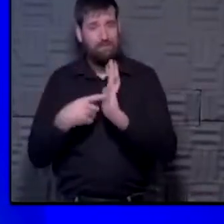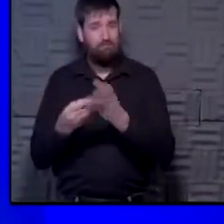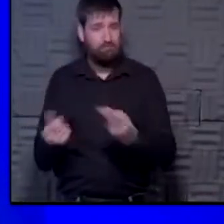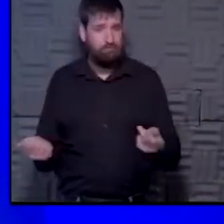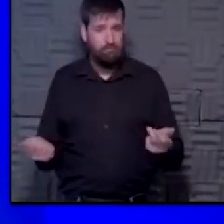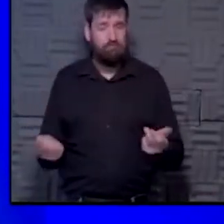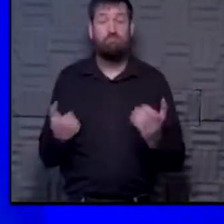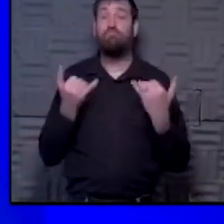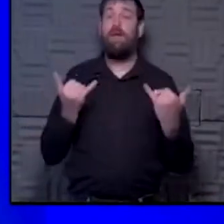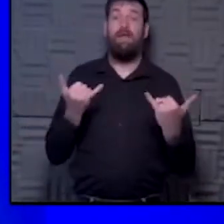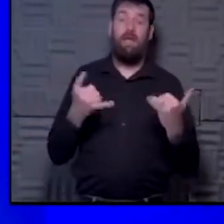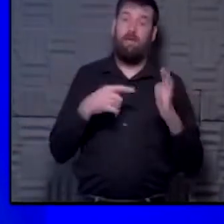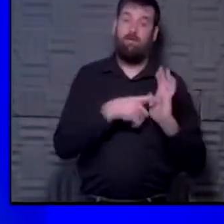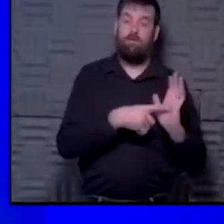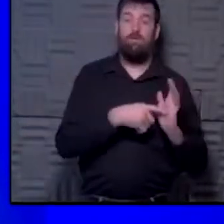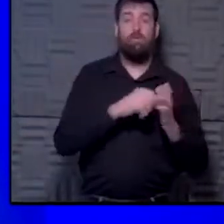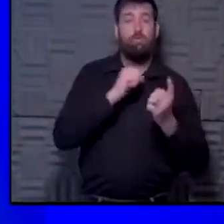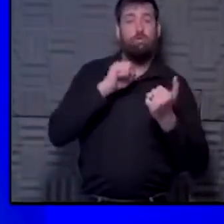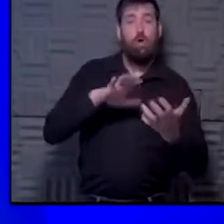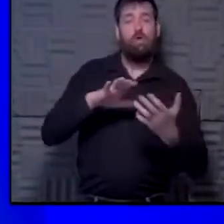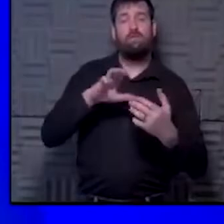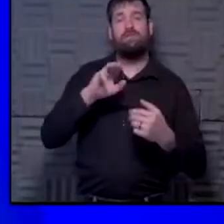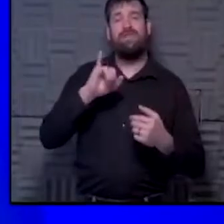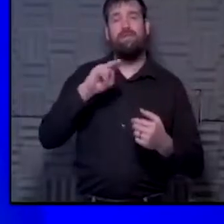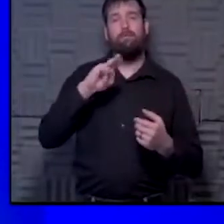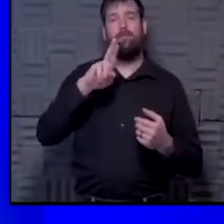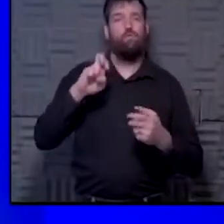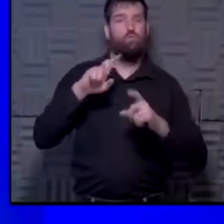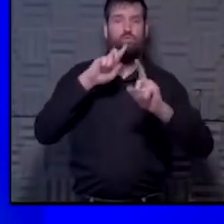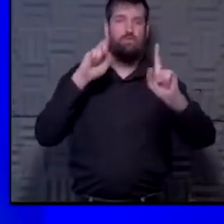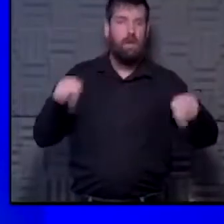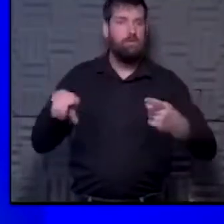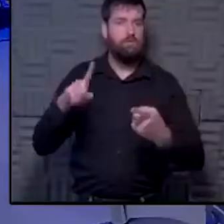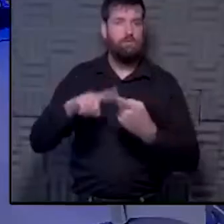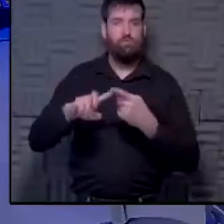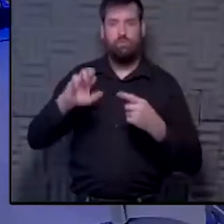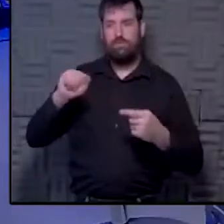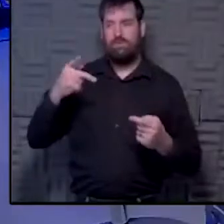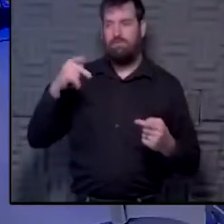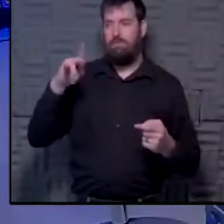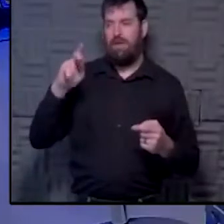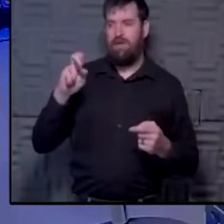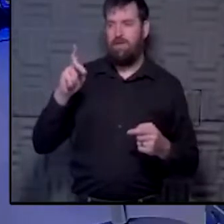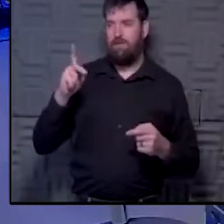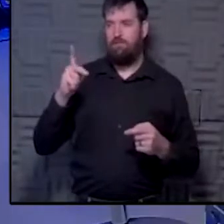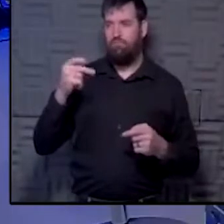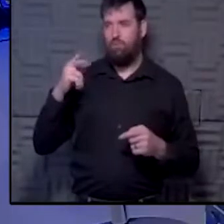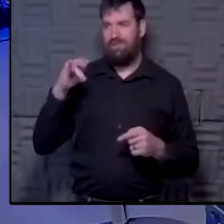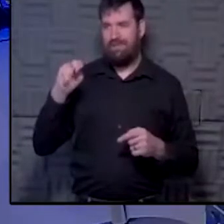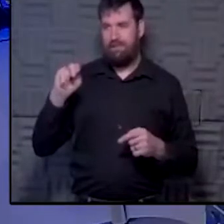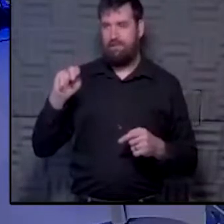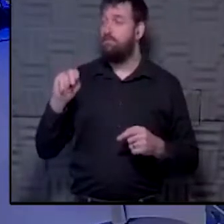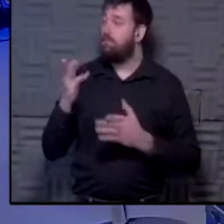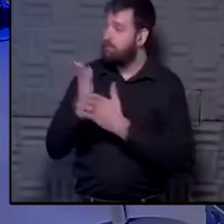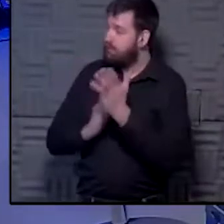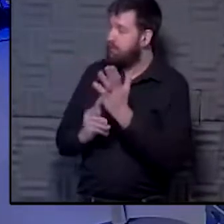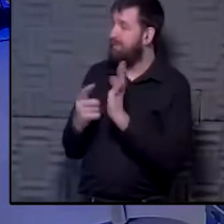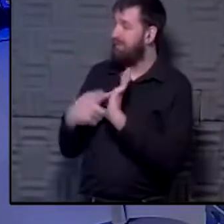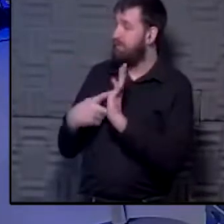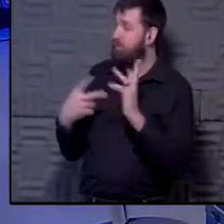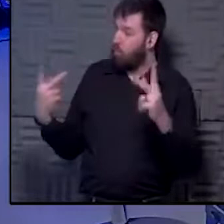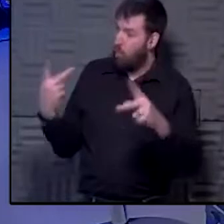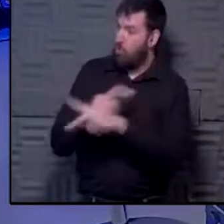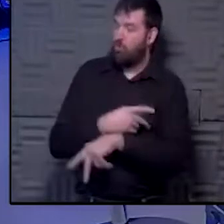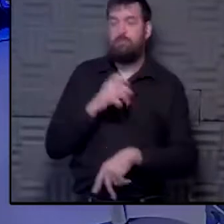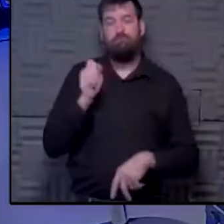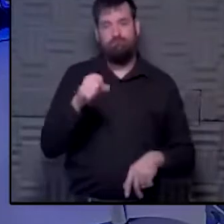make an immune response to the spike protein. I don't see that resolving any of those We've long heard haul some people say their symptoms. symptoms were exacerbated by getting the vaccine. Sometimes, Yeah.